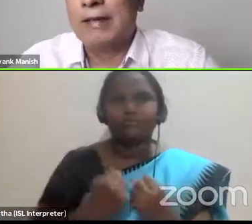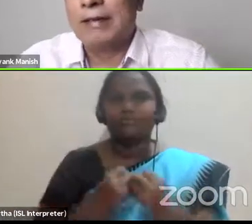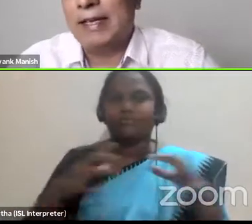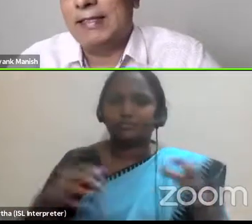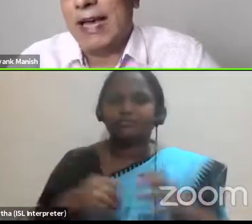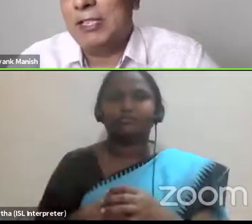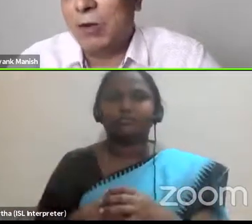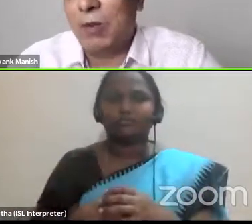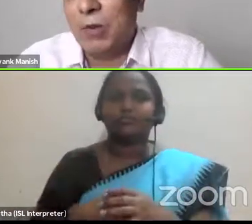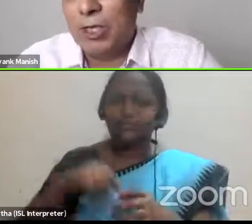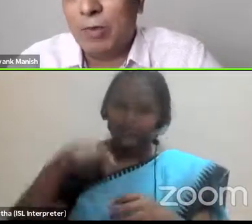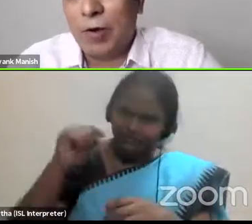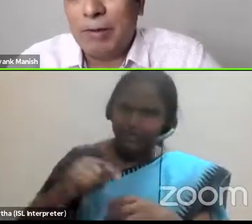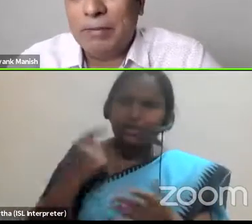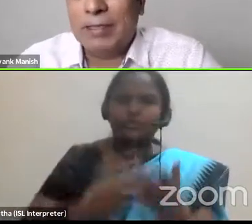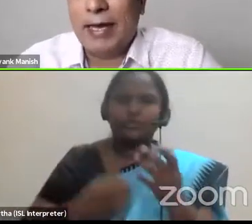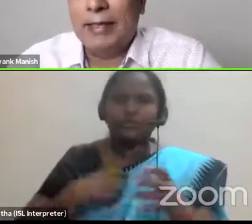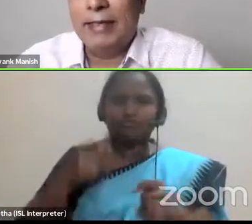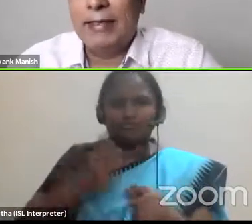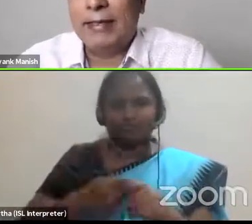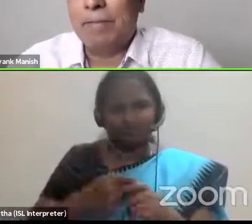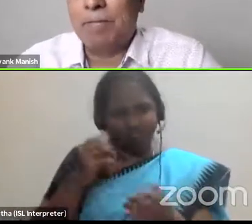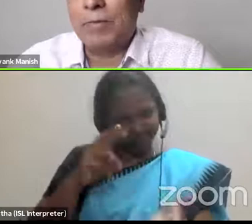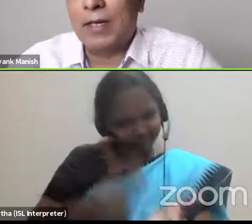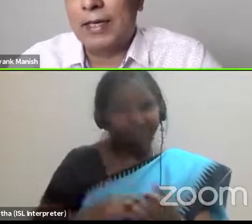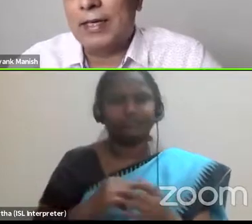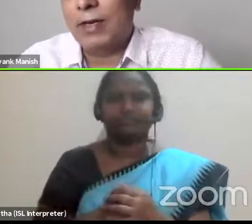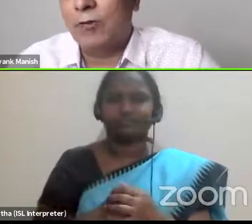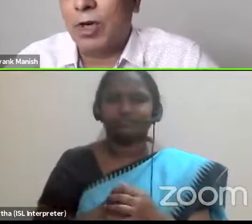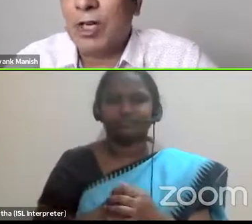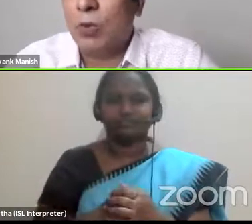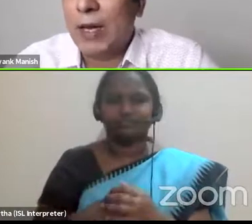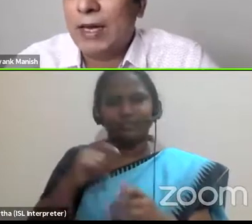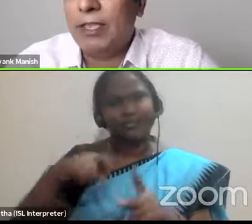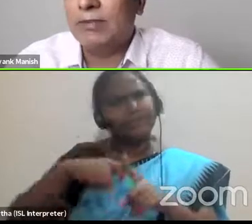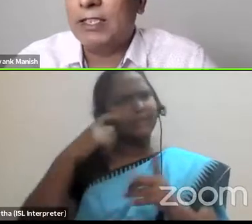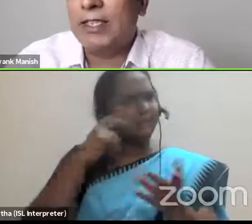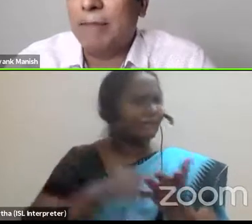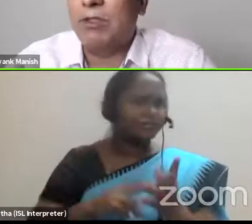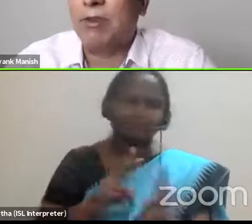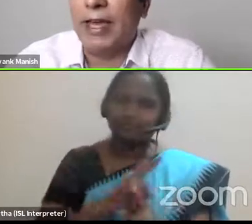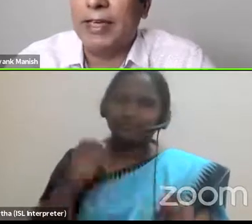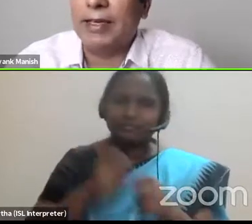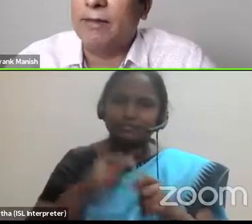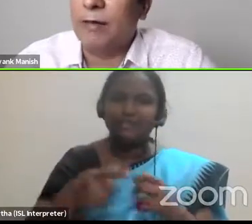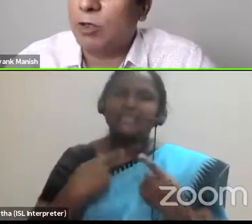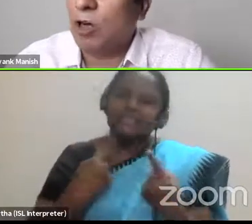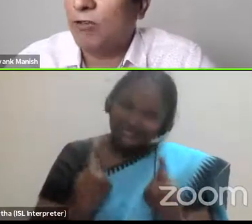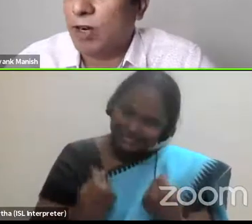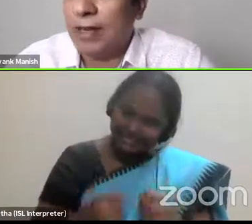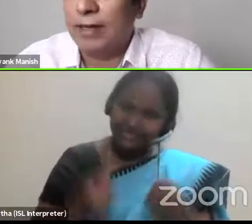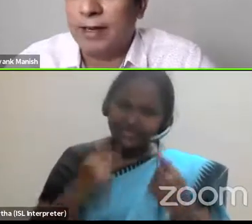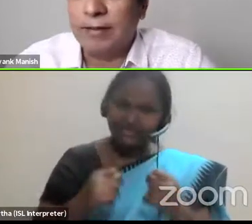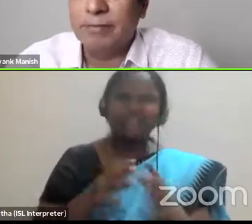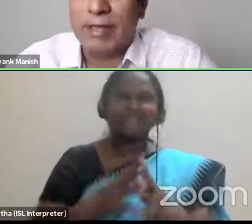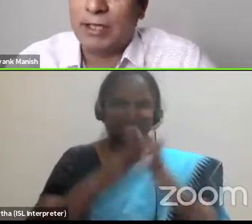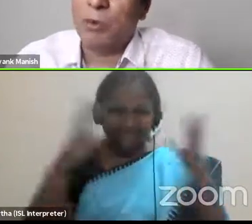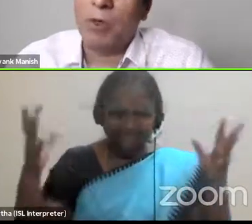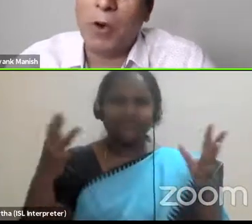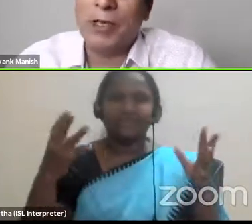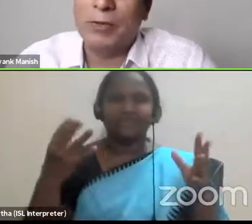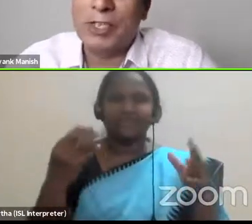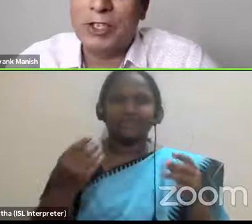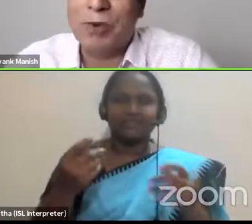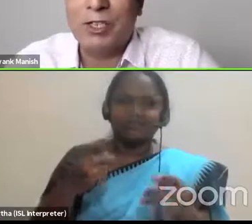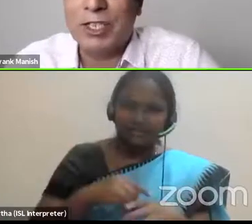So that's what we worked upon. But I think it kind of worked out well because we just kept trying. There was a lot of trial and error. That's